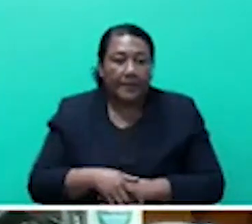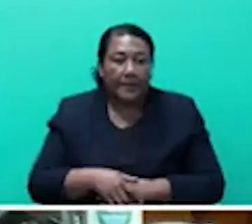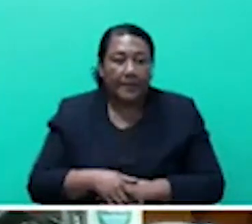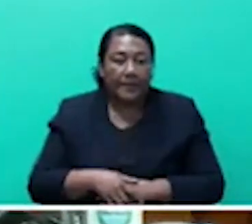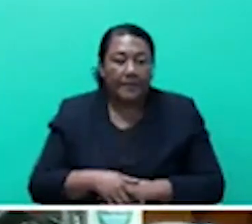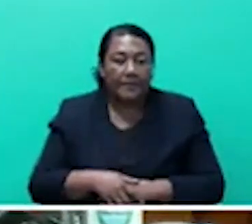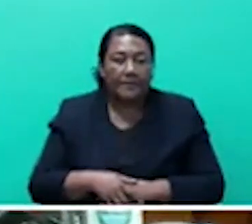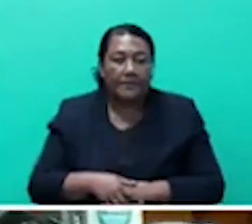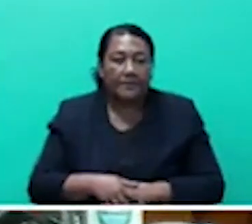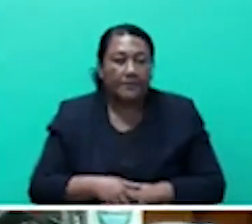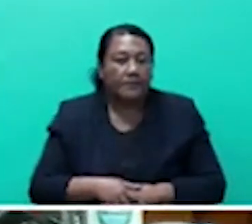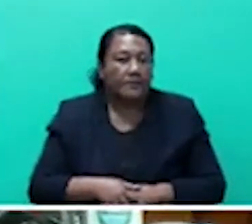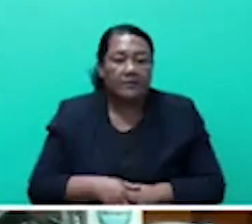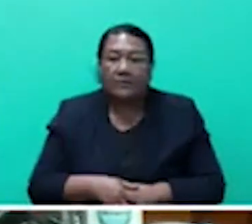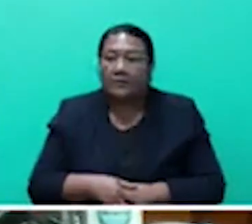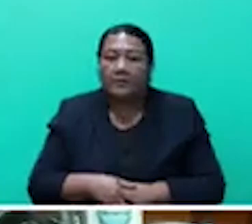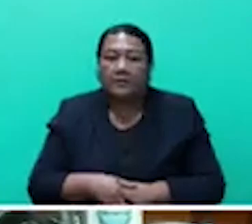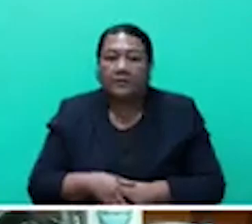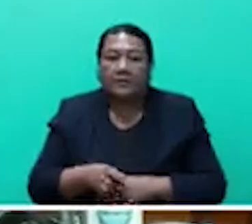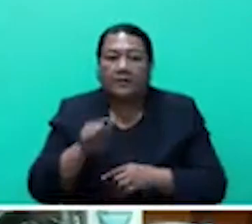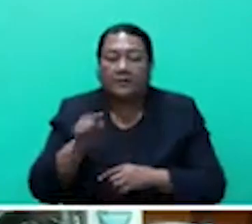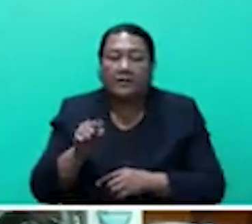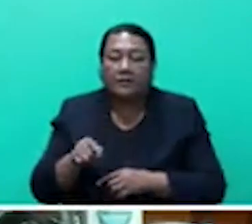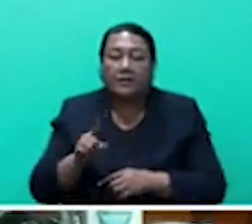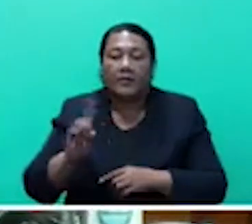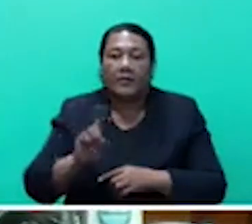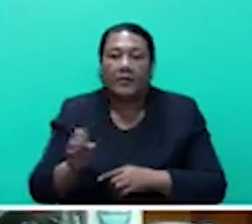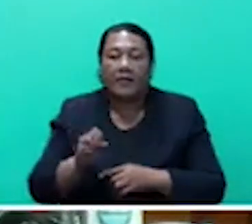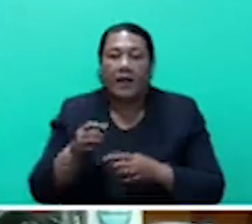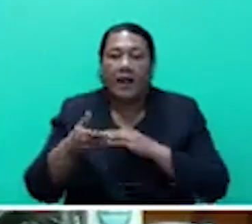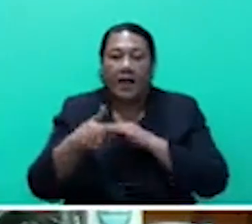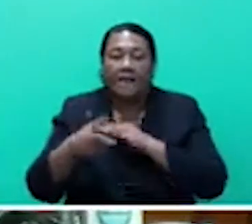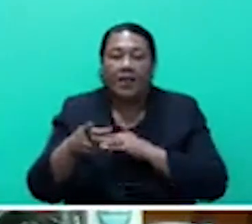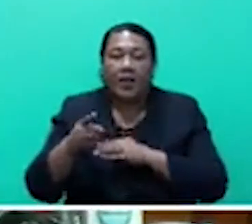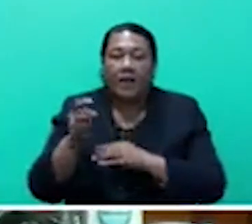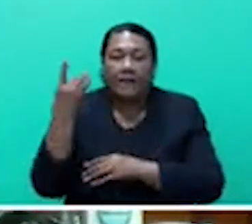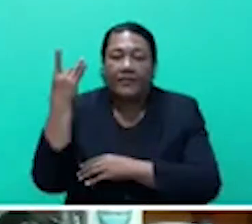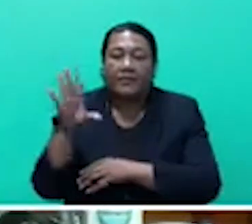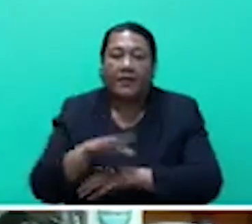dependent on the level of independence that it